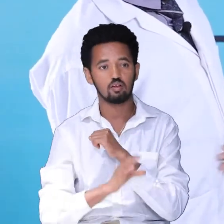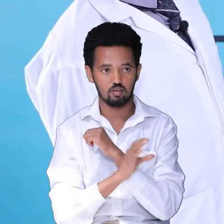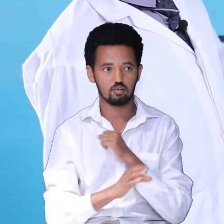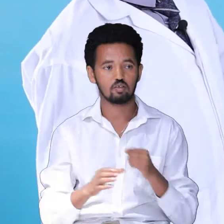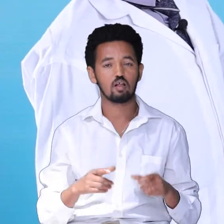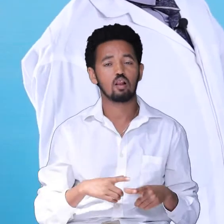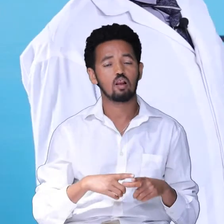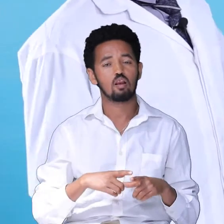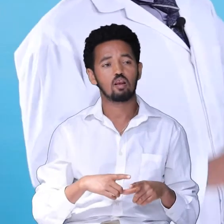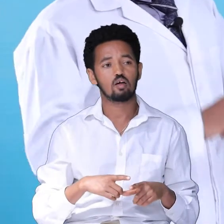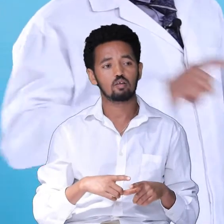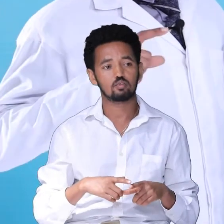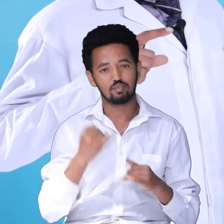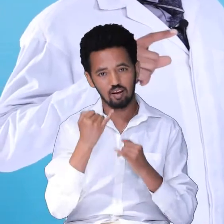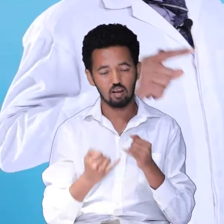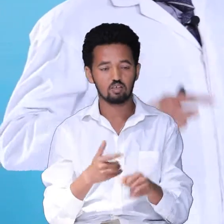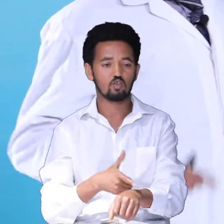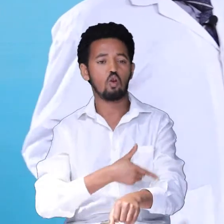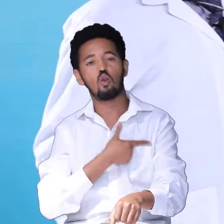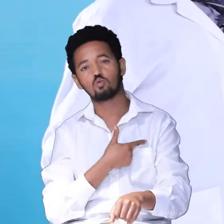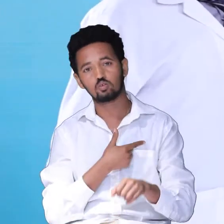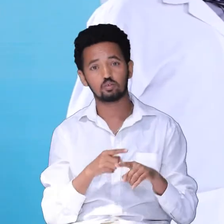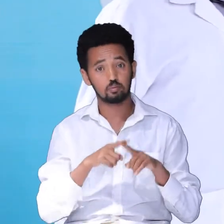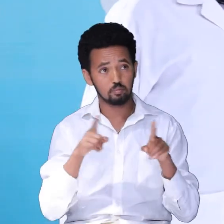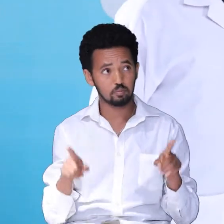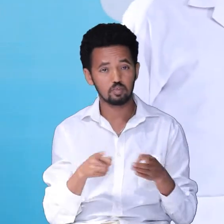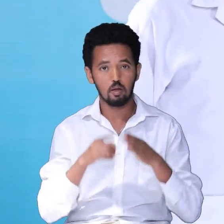long. But suddenly, the